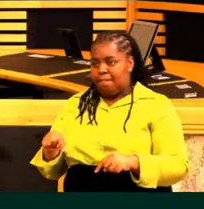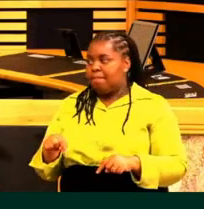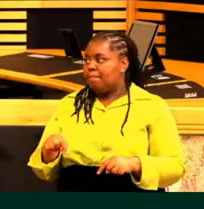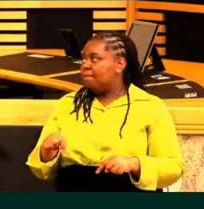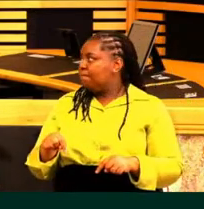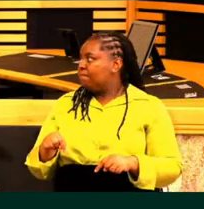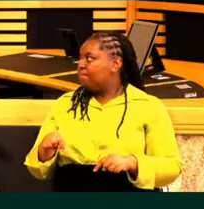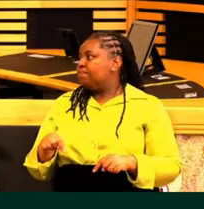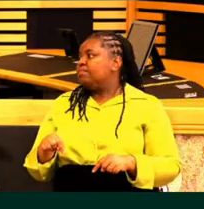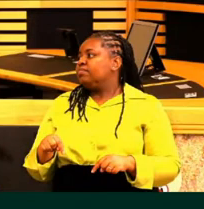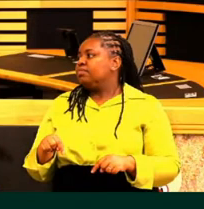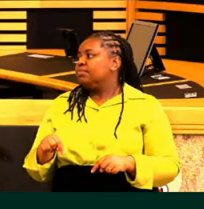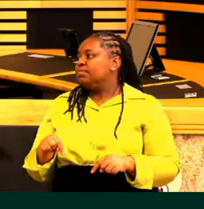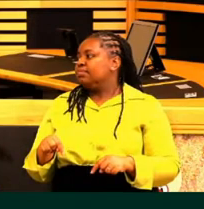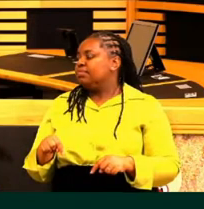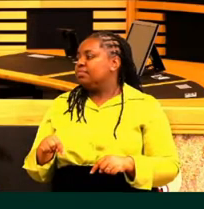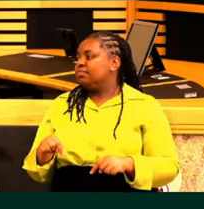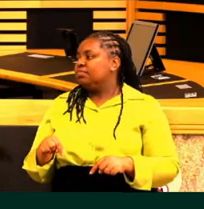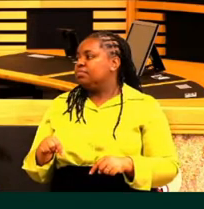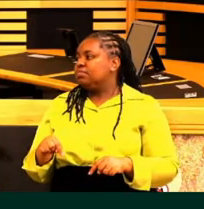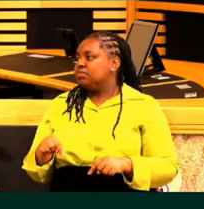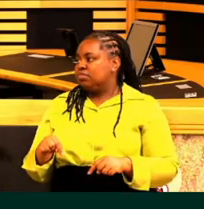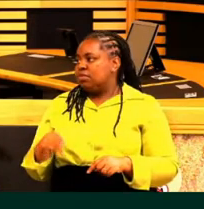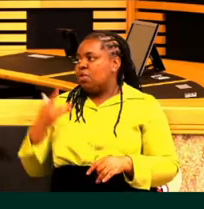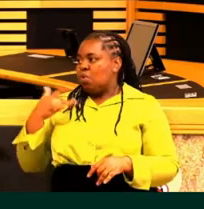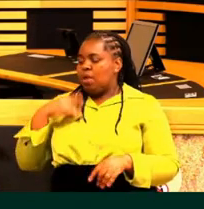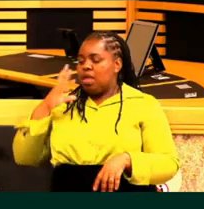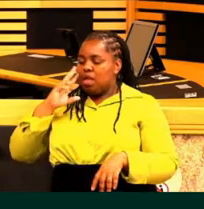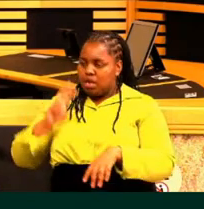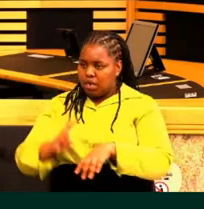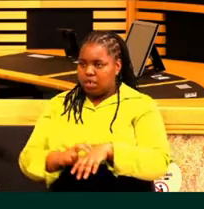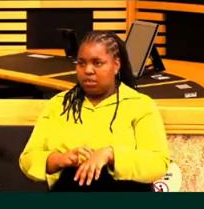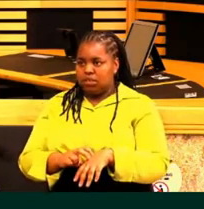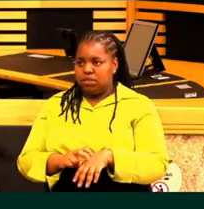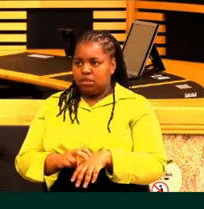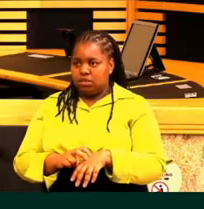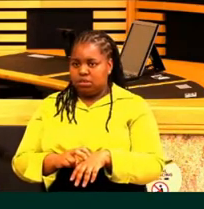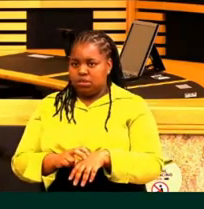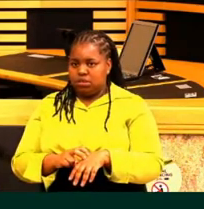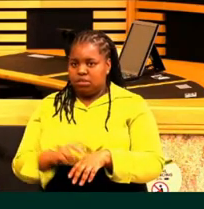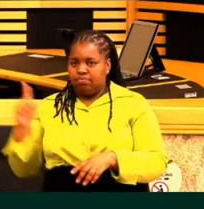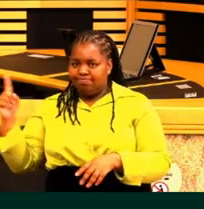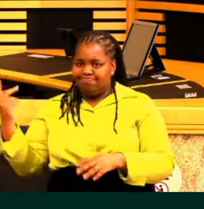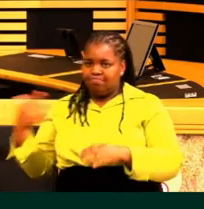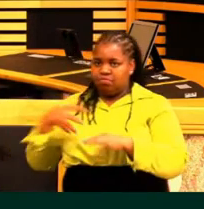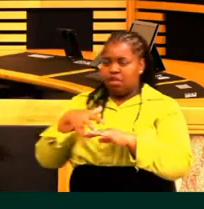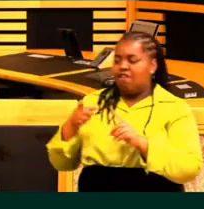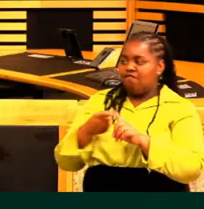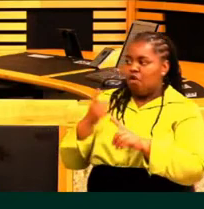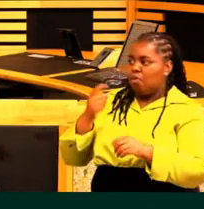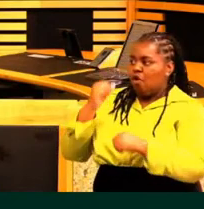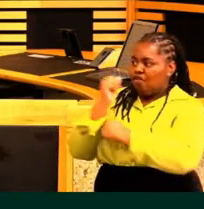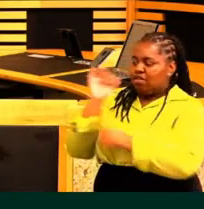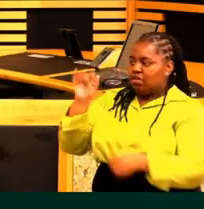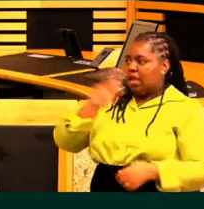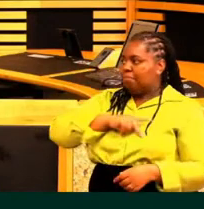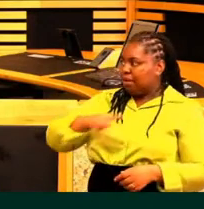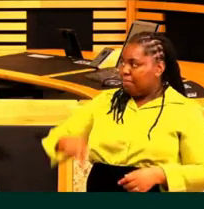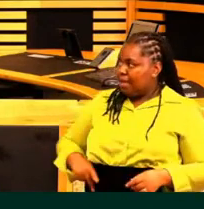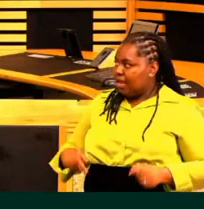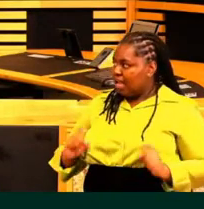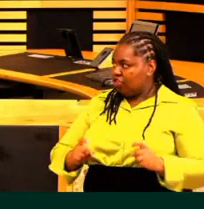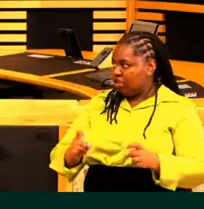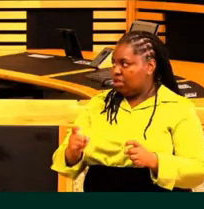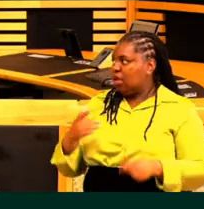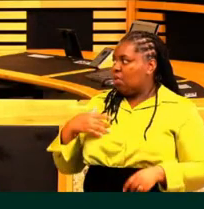remember to understand that we need that a intervention from the office of the premiere urgently